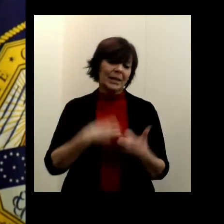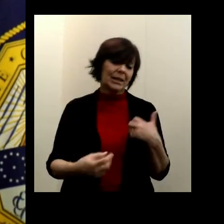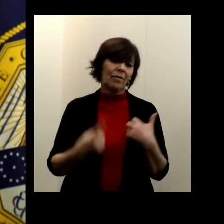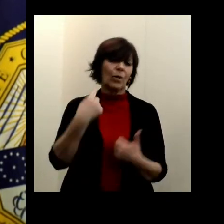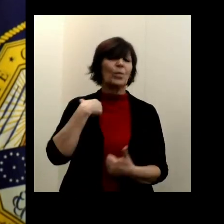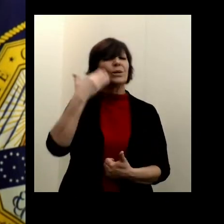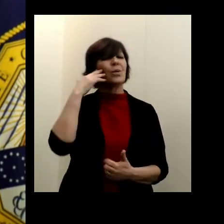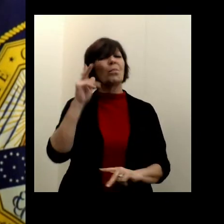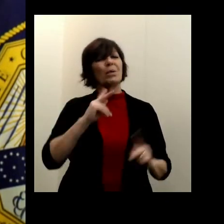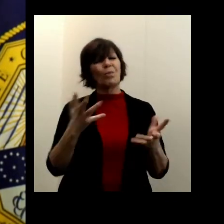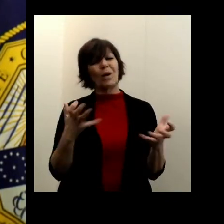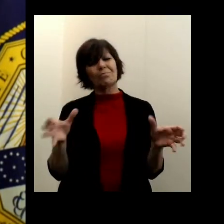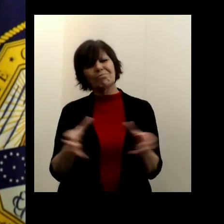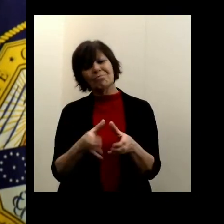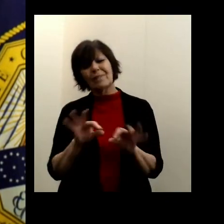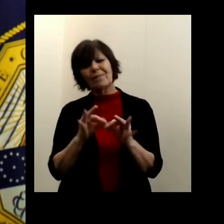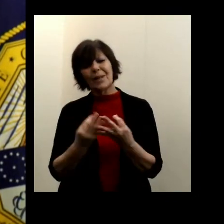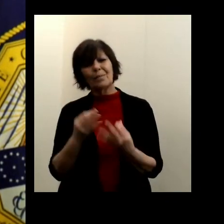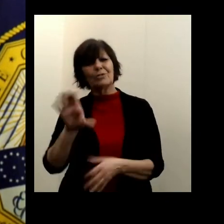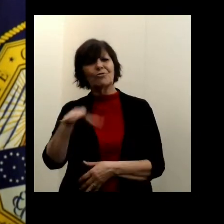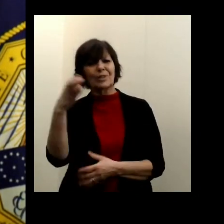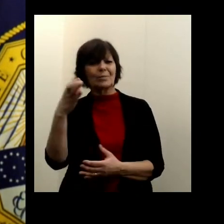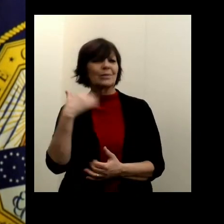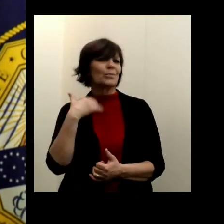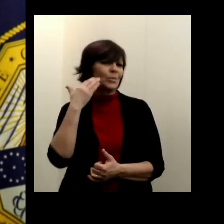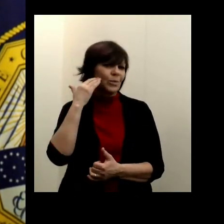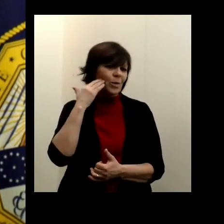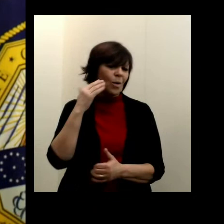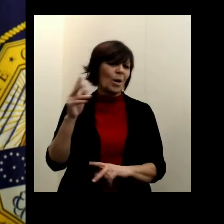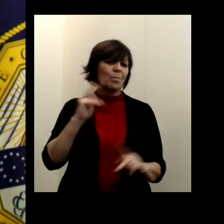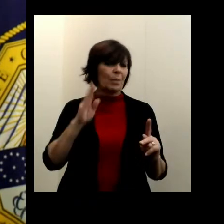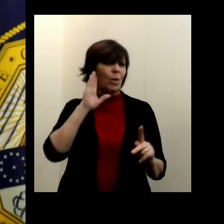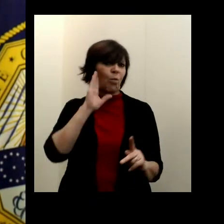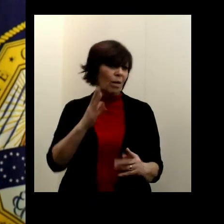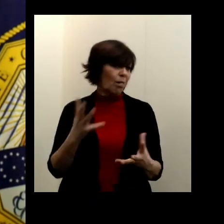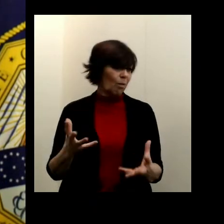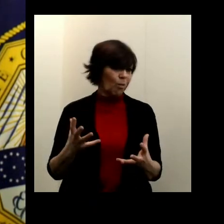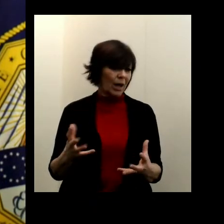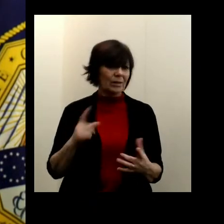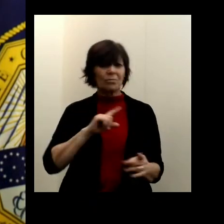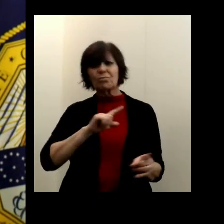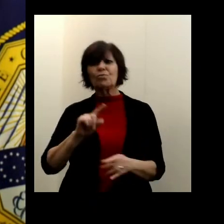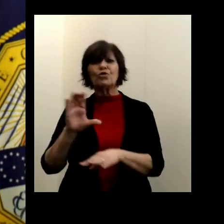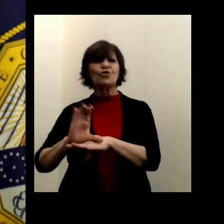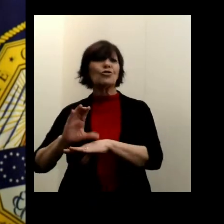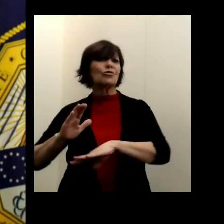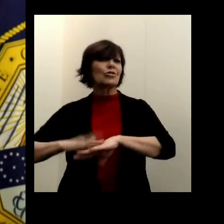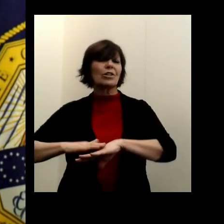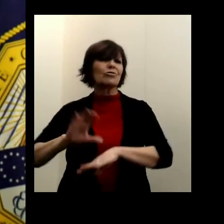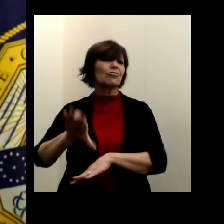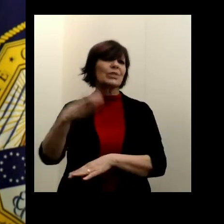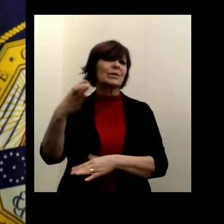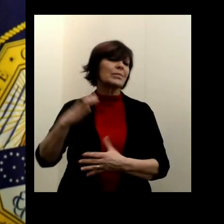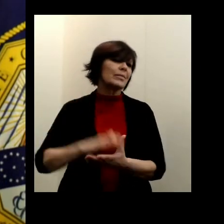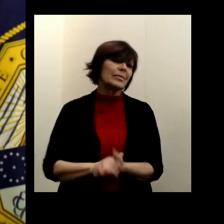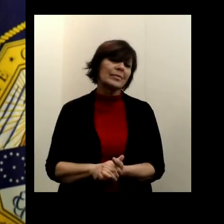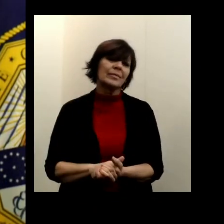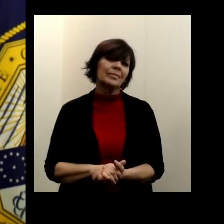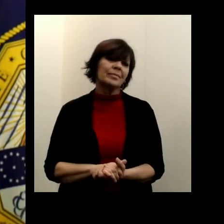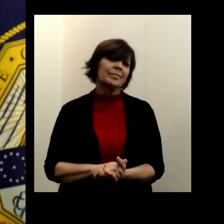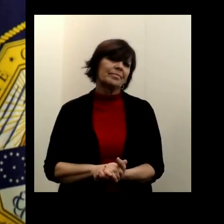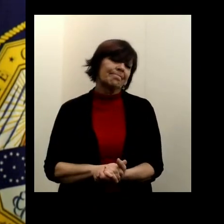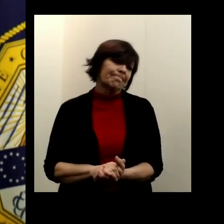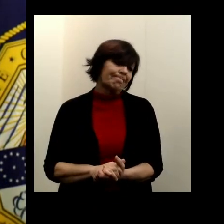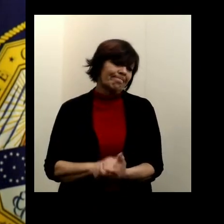people want to be with their family on Christmas. We know people are going to definitely want to be in church on Christmas or Christmas Eve.